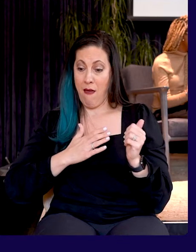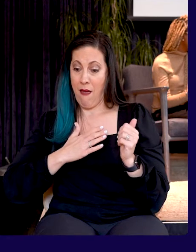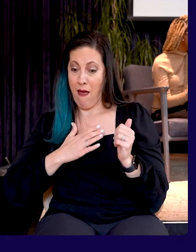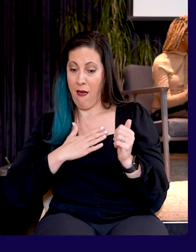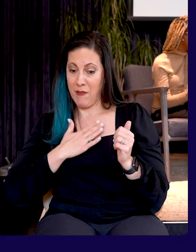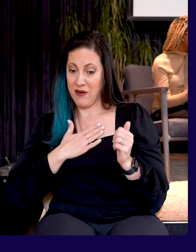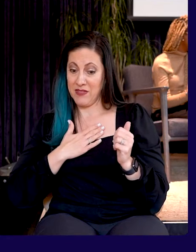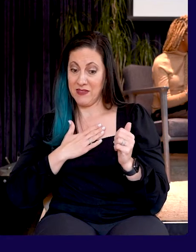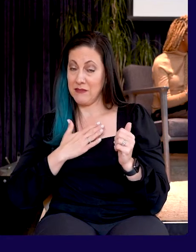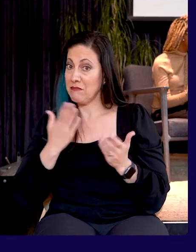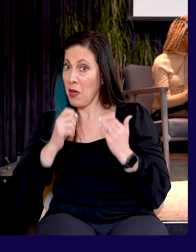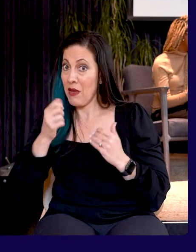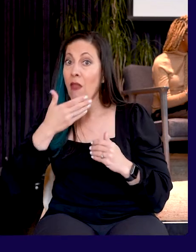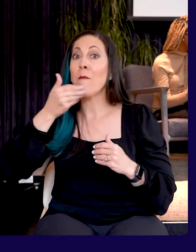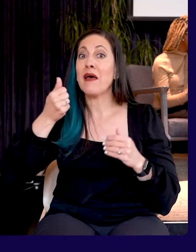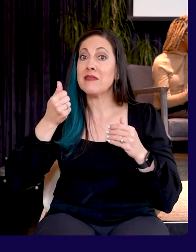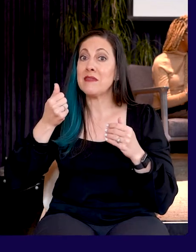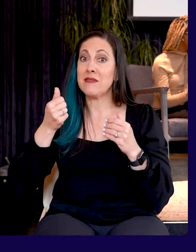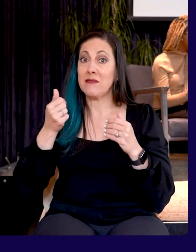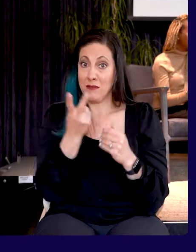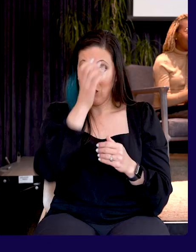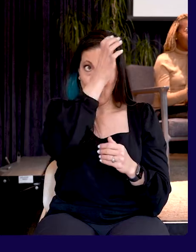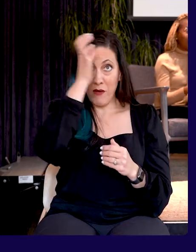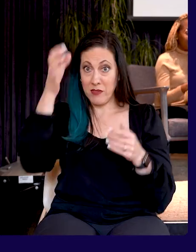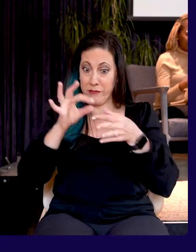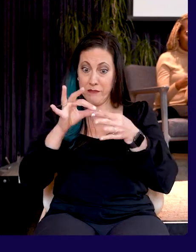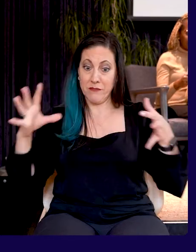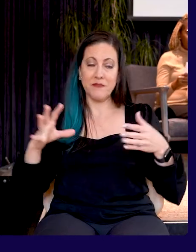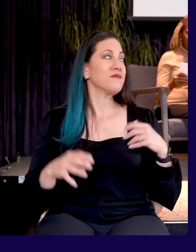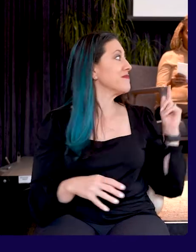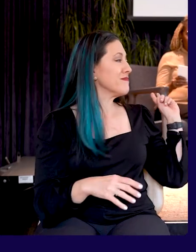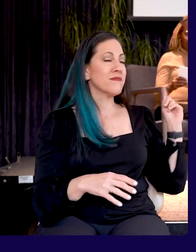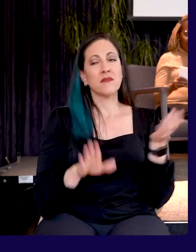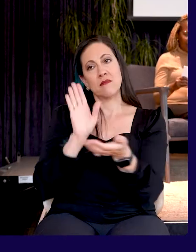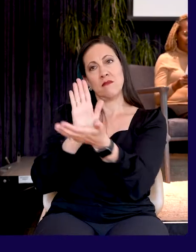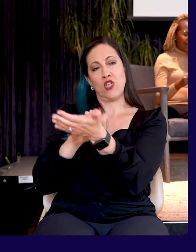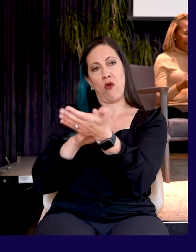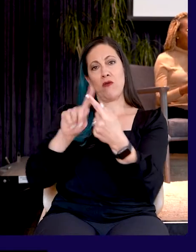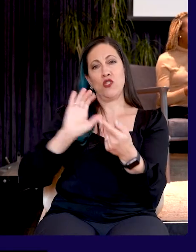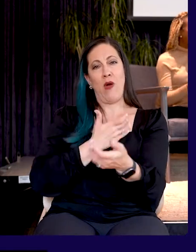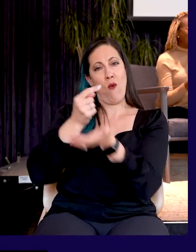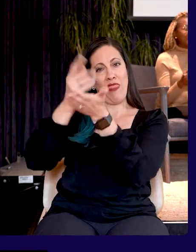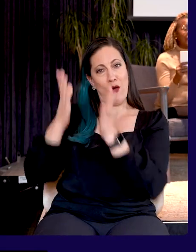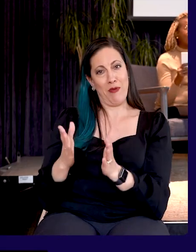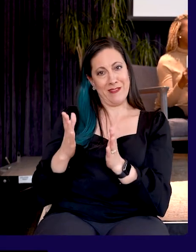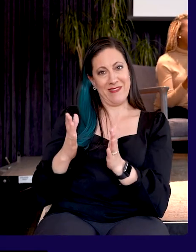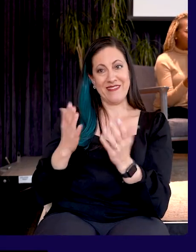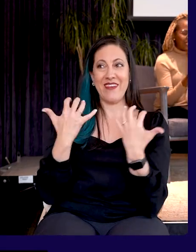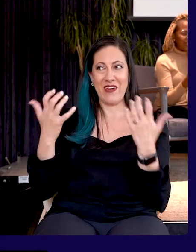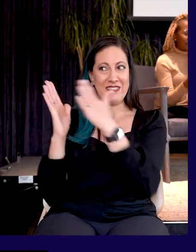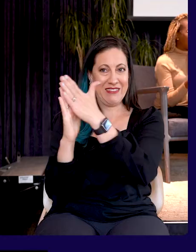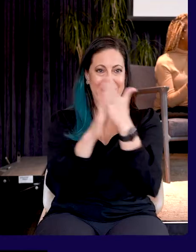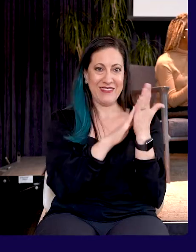the best? So that's what I'm thinking about. Shout out to our therapists. All right. Well, unfortunately, this is